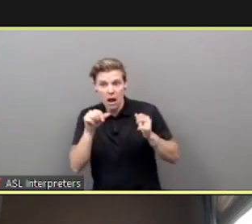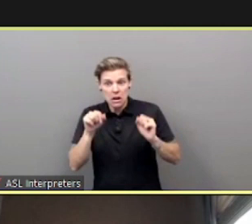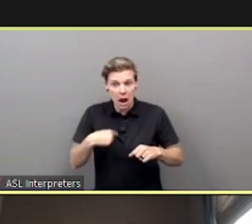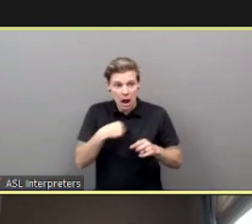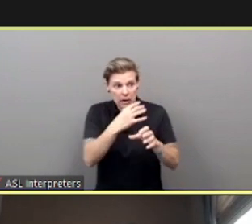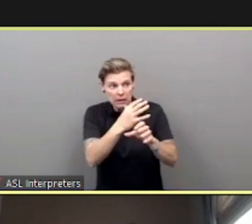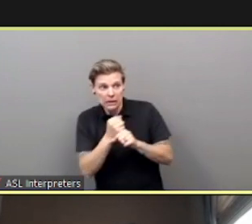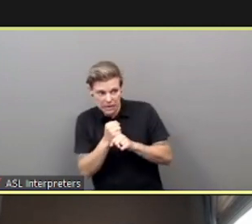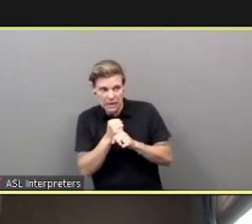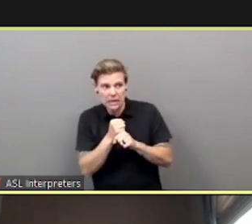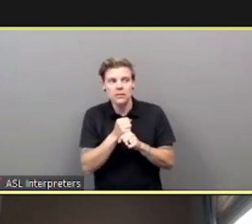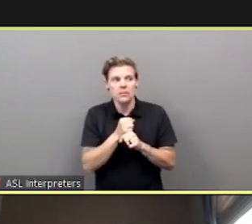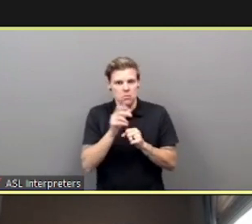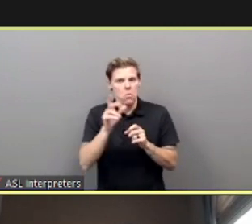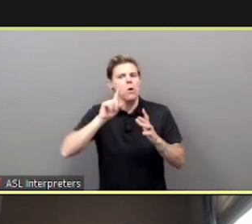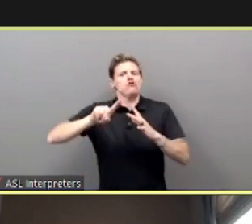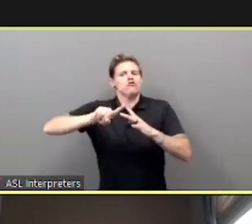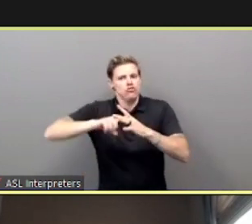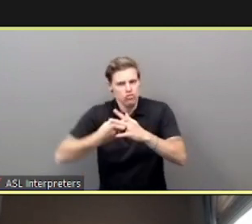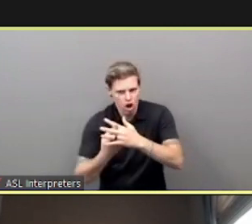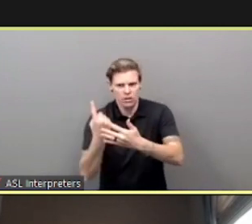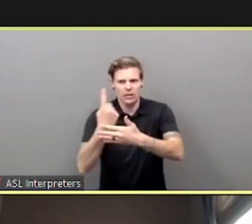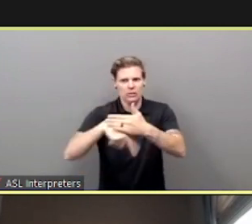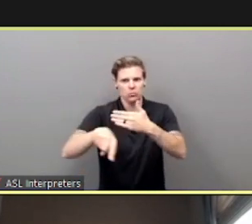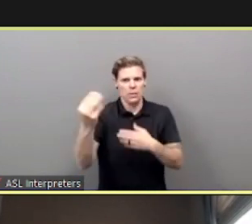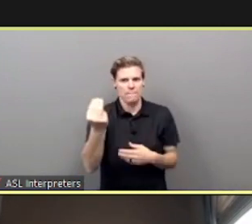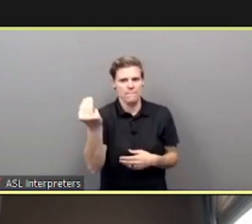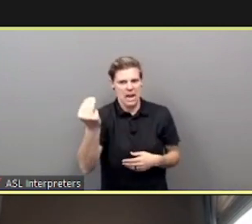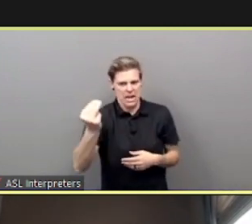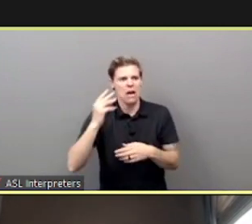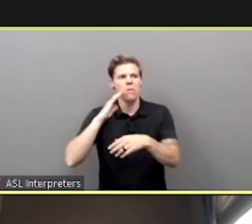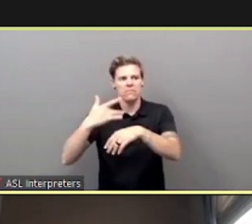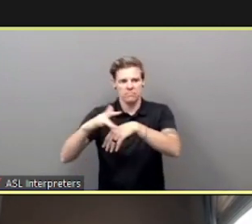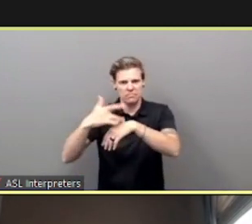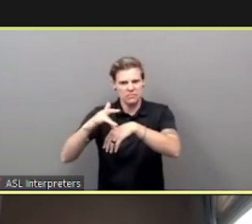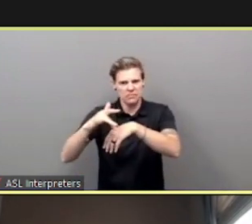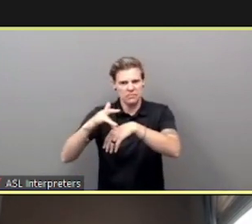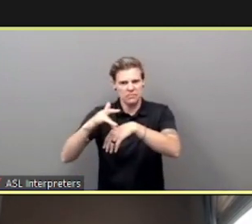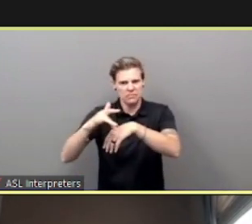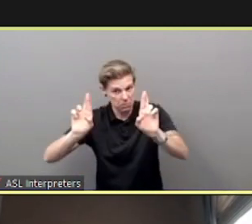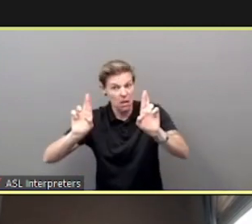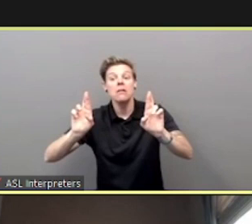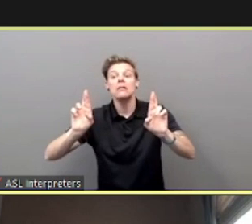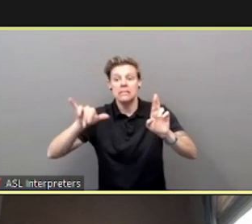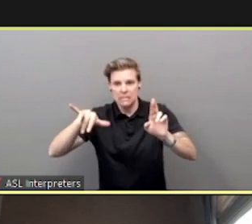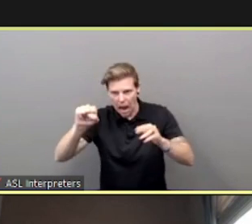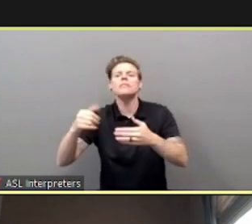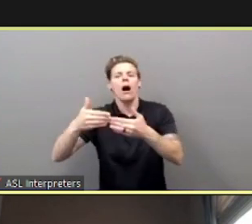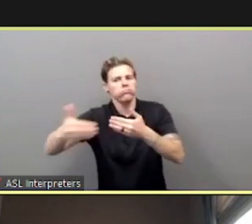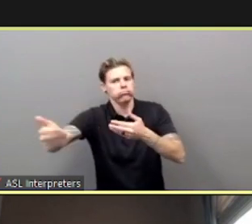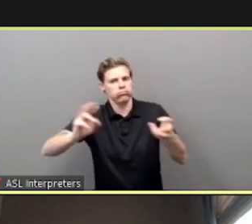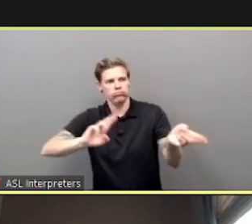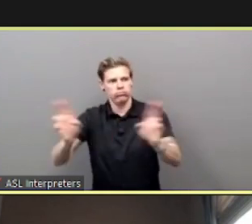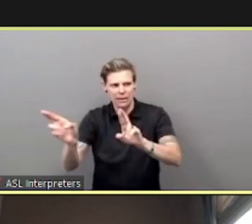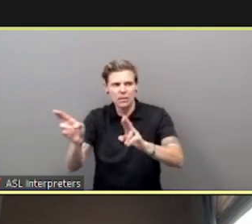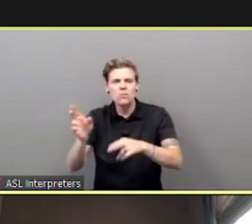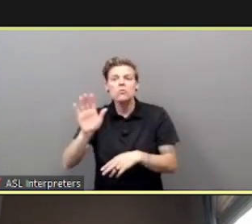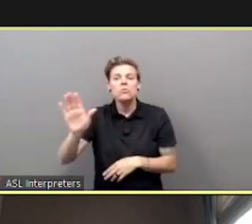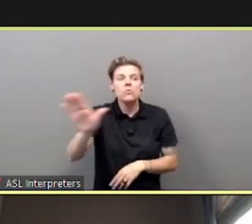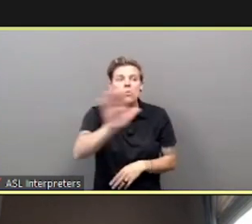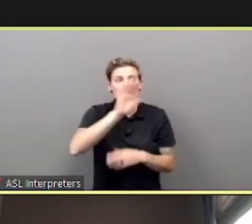this Monday on September 27th. And once again, remember to update your profile or ask your